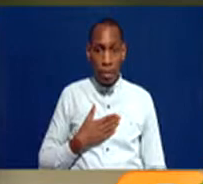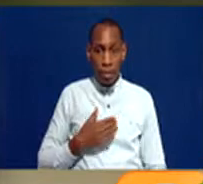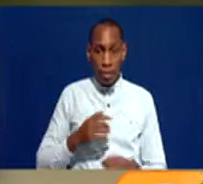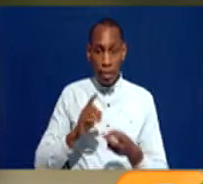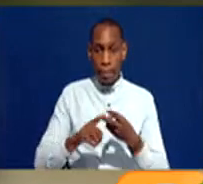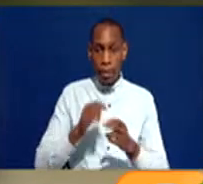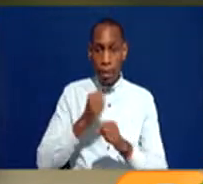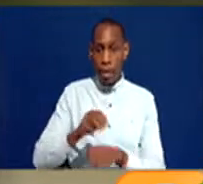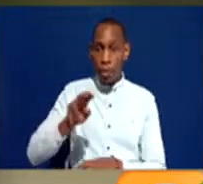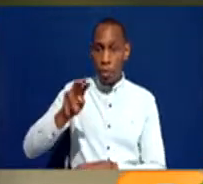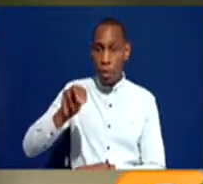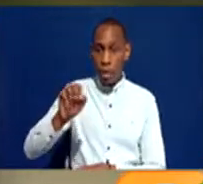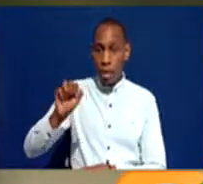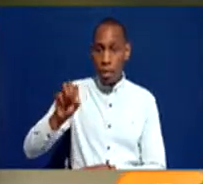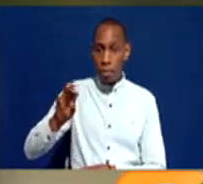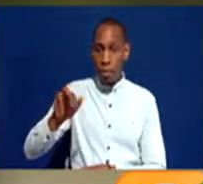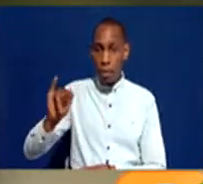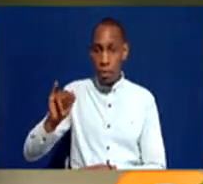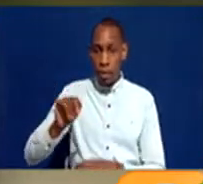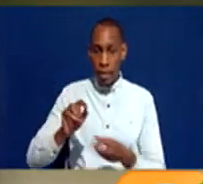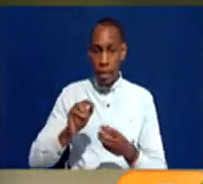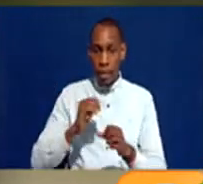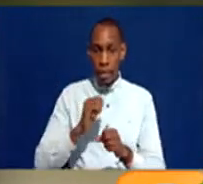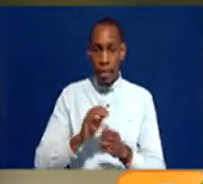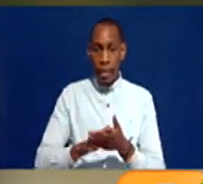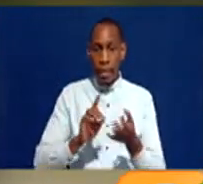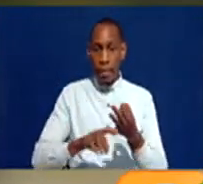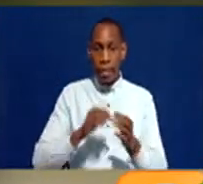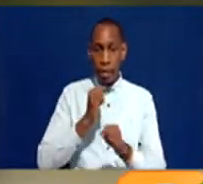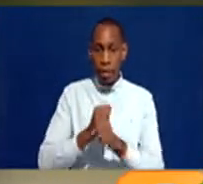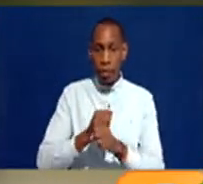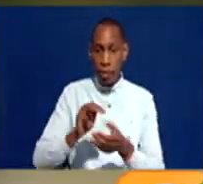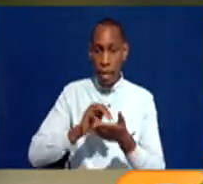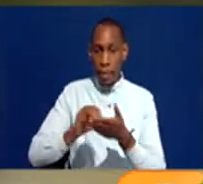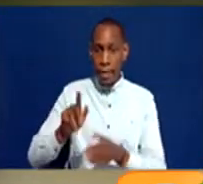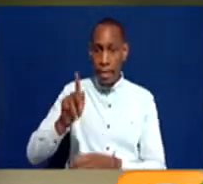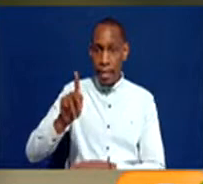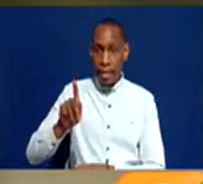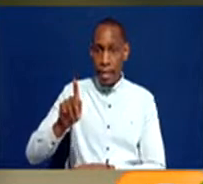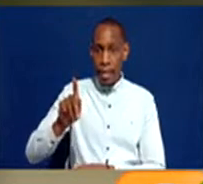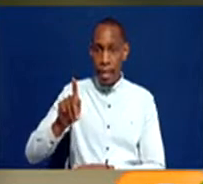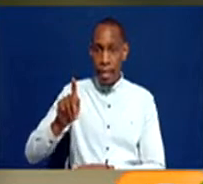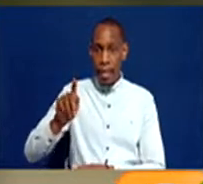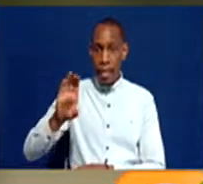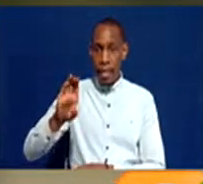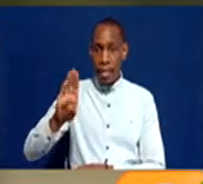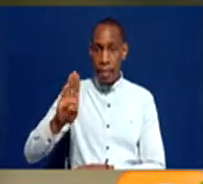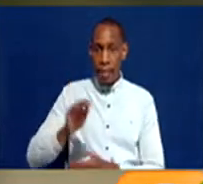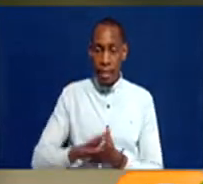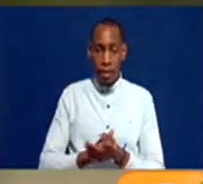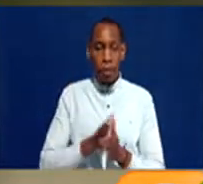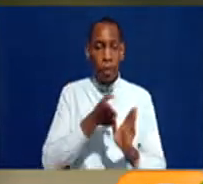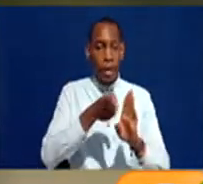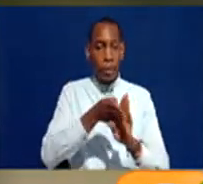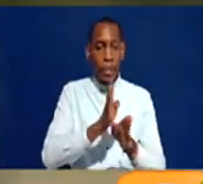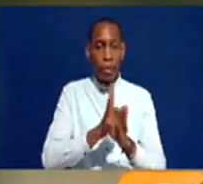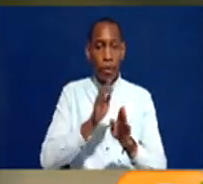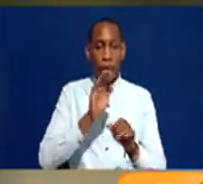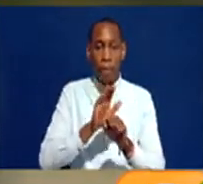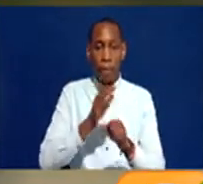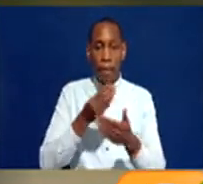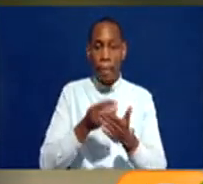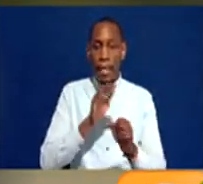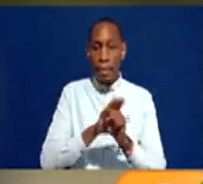Mshwari, then they did M-Pesa, KCB M-Pesa. So they took a lot of money from me. They